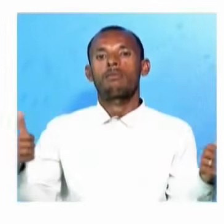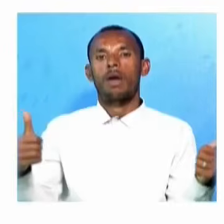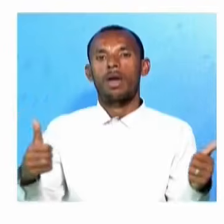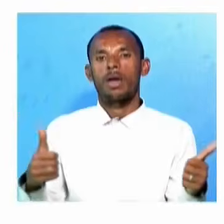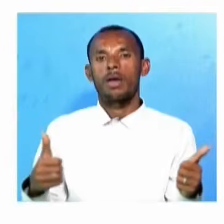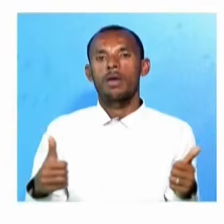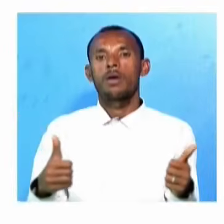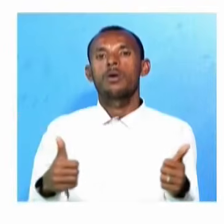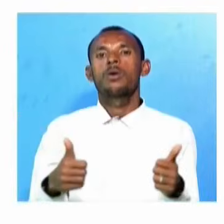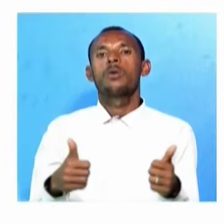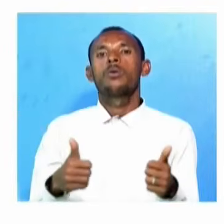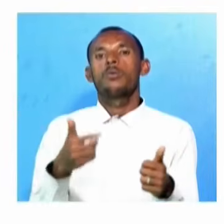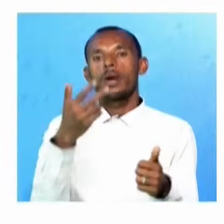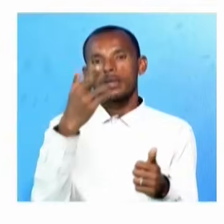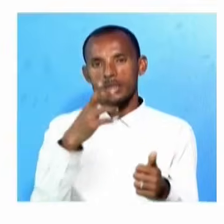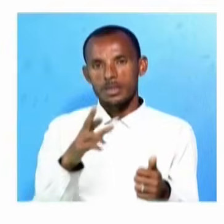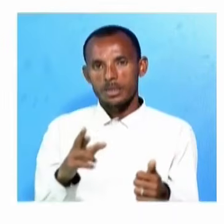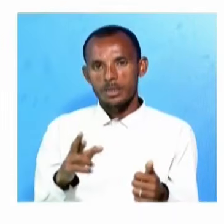whether